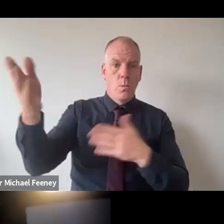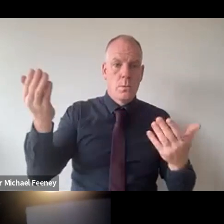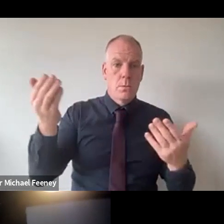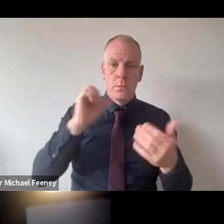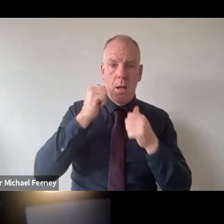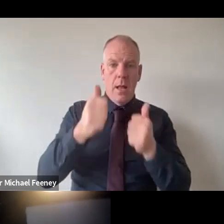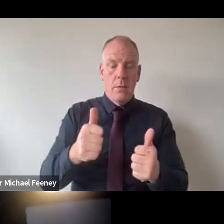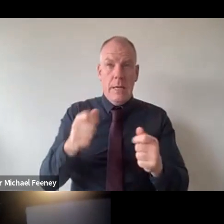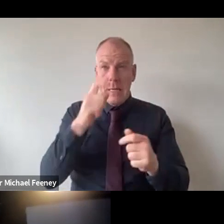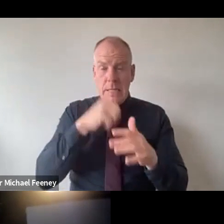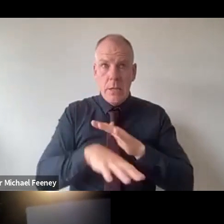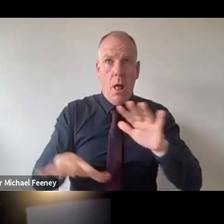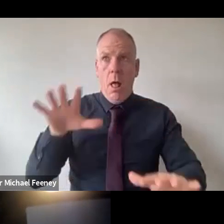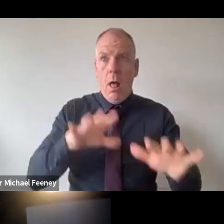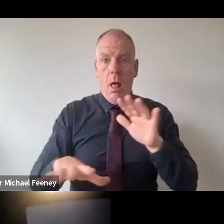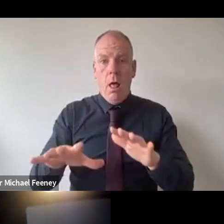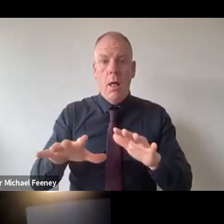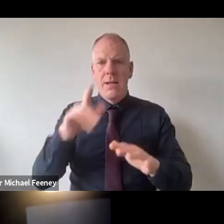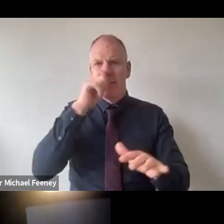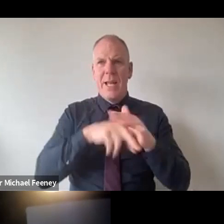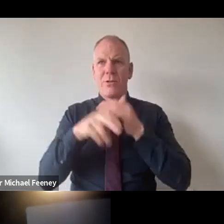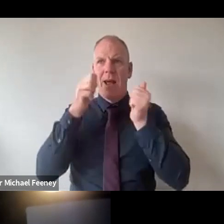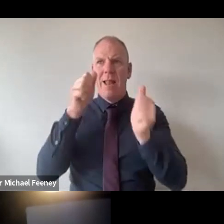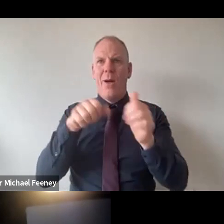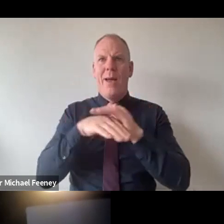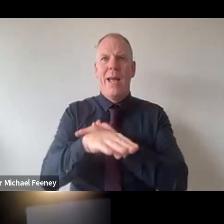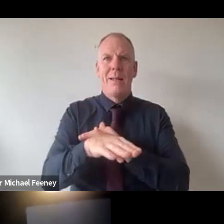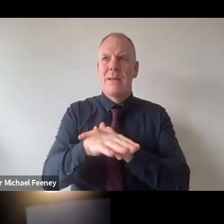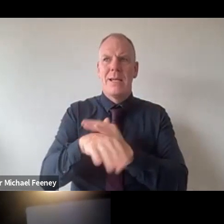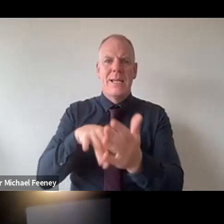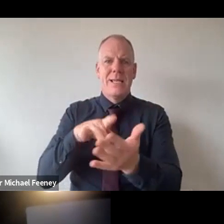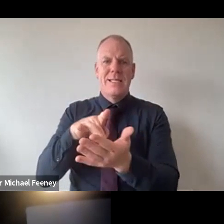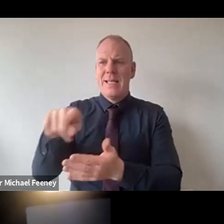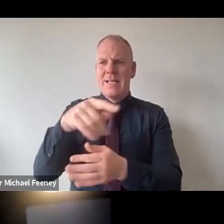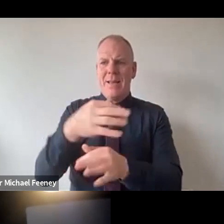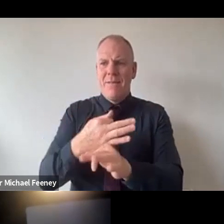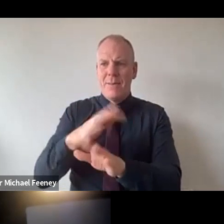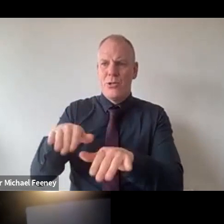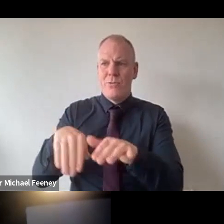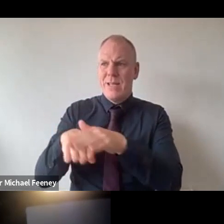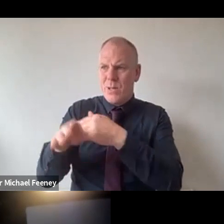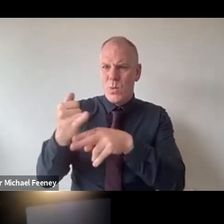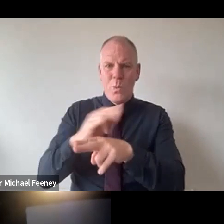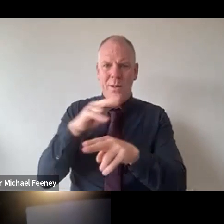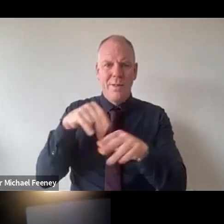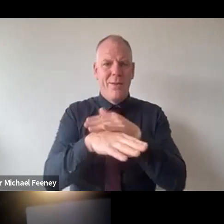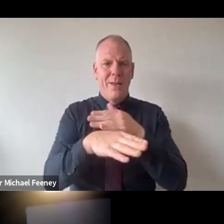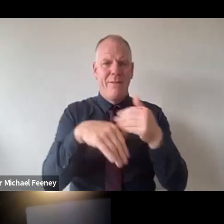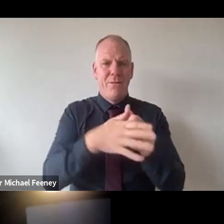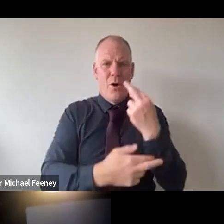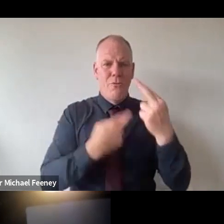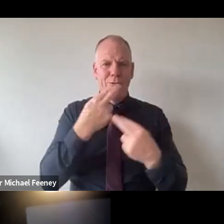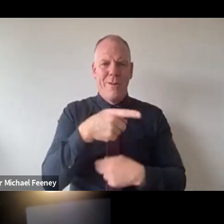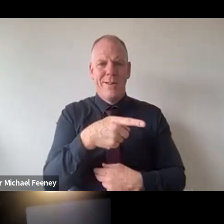being horrified, like, they were all allowed in, but no one from the inner city, the families or the kids that went to the school, were allowed in. Now